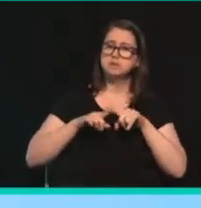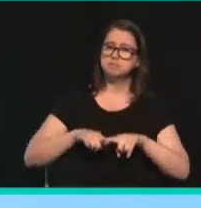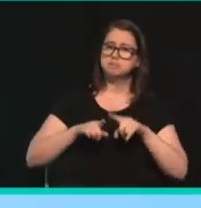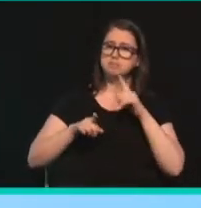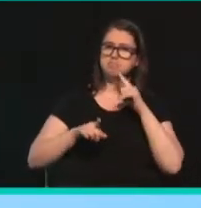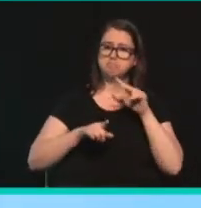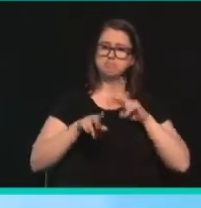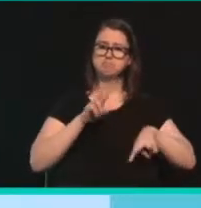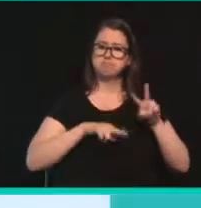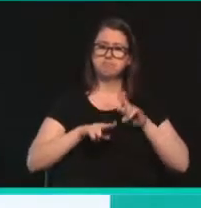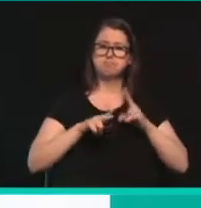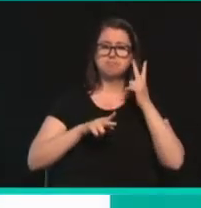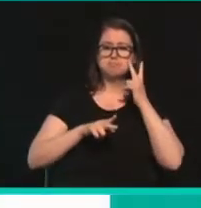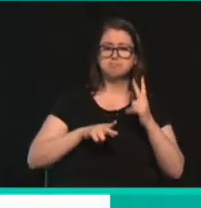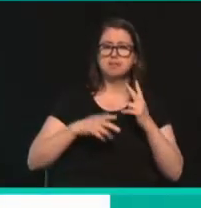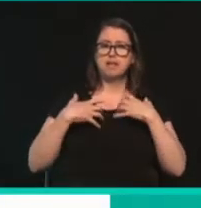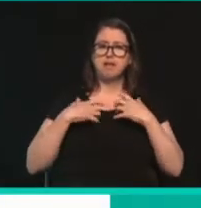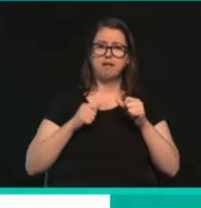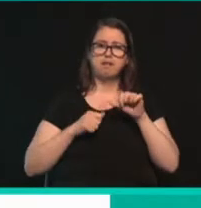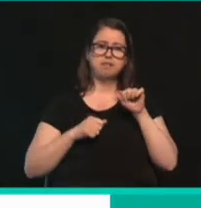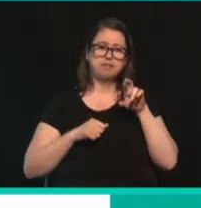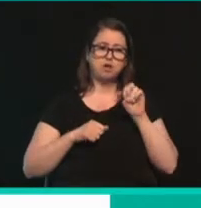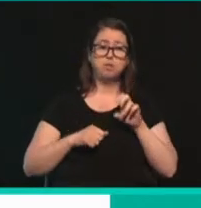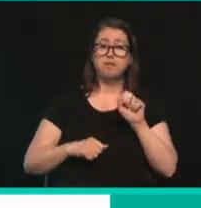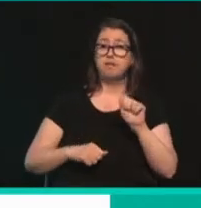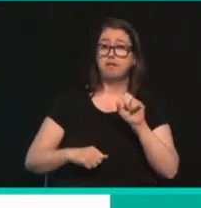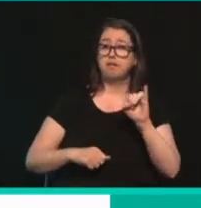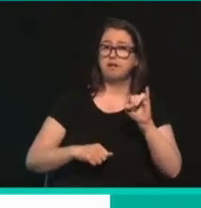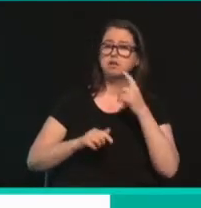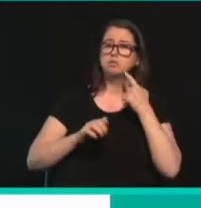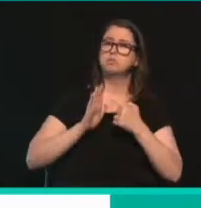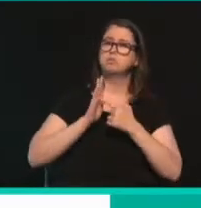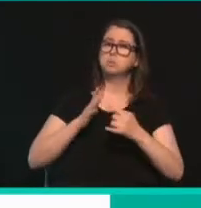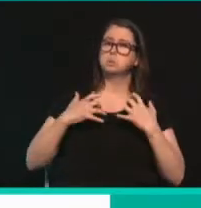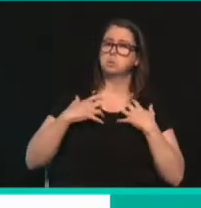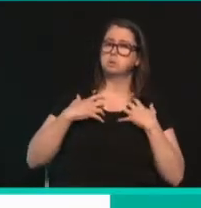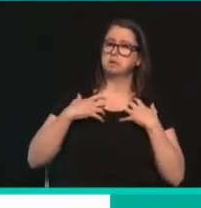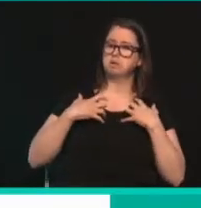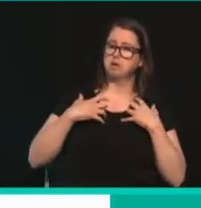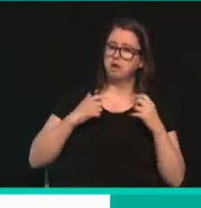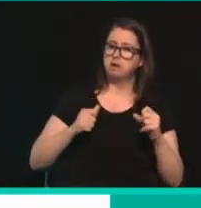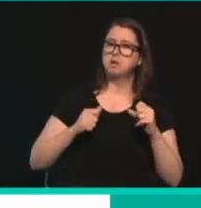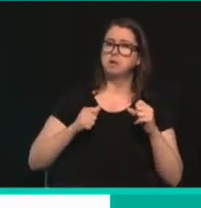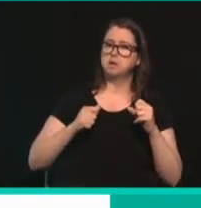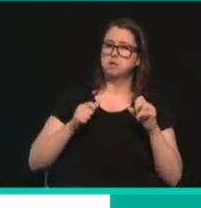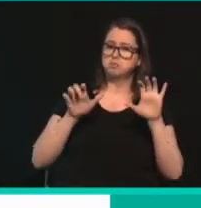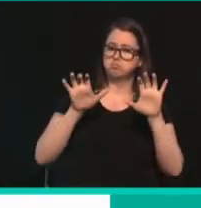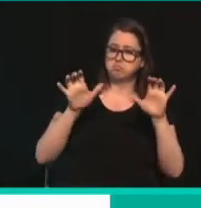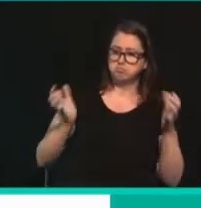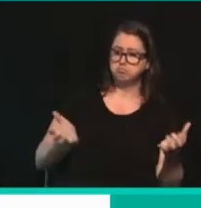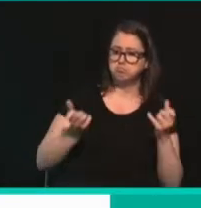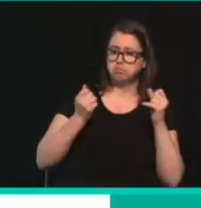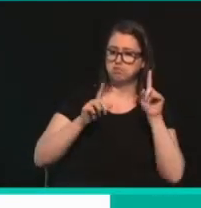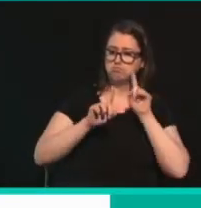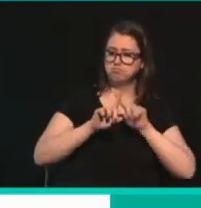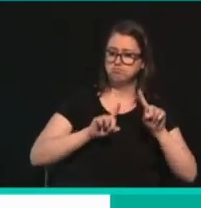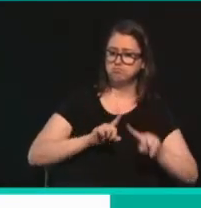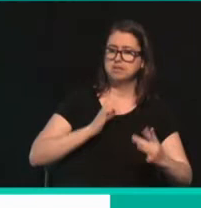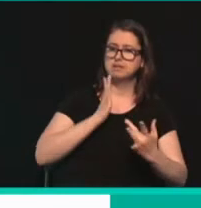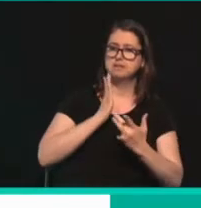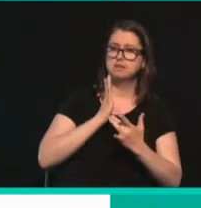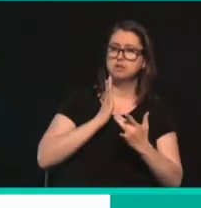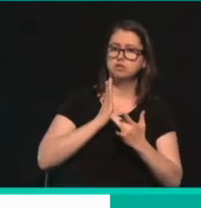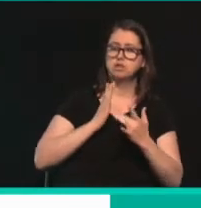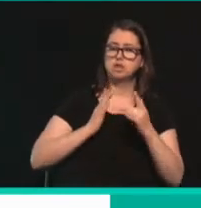healthcare delivery. AI in health represents a collective multiple technologies